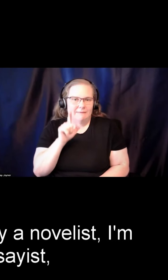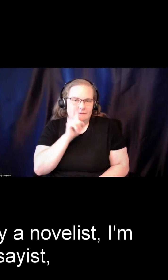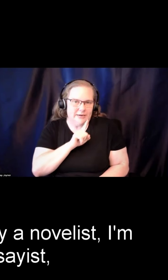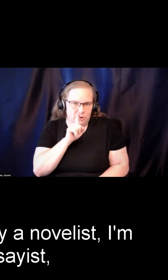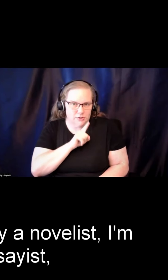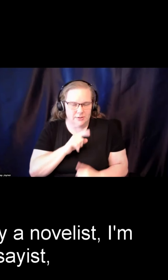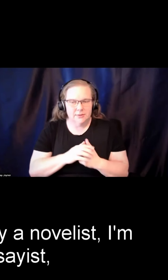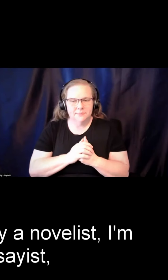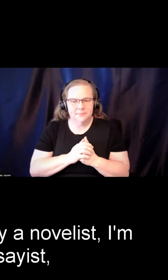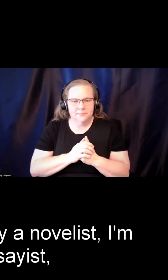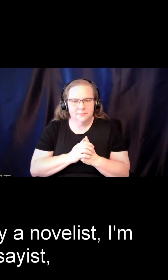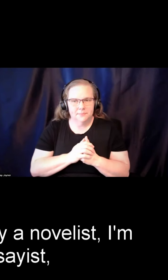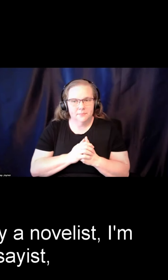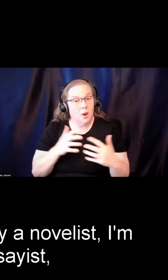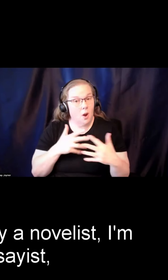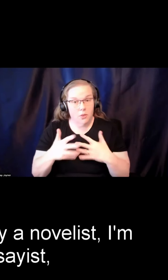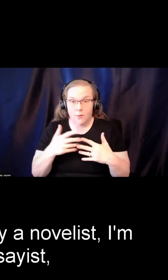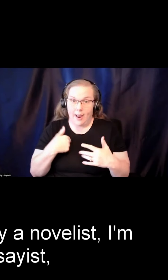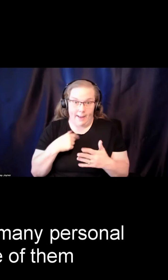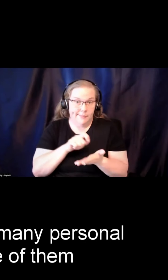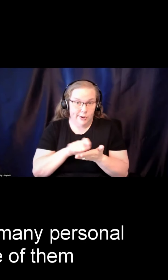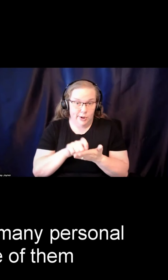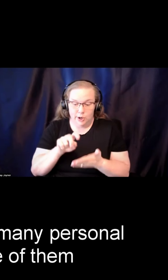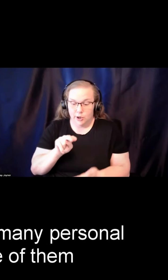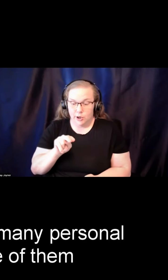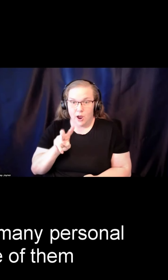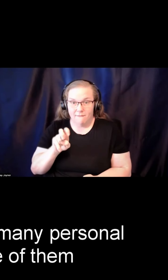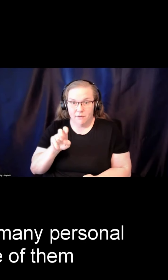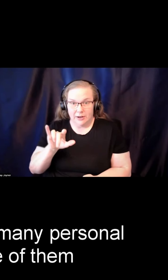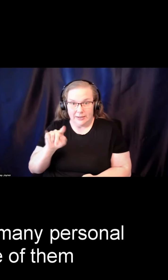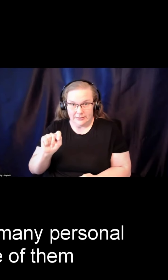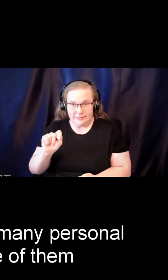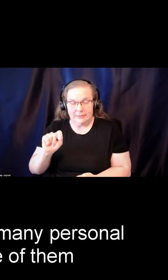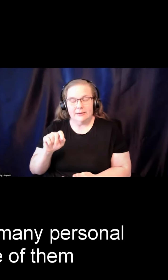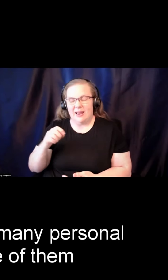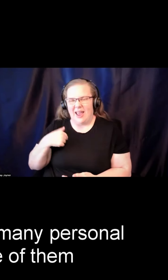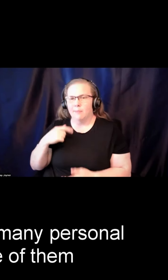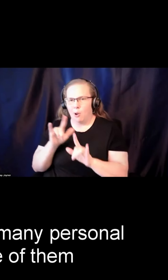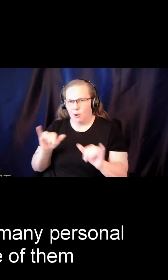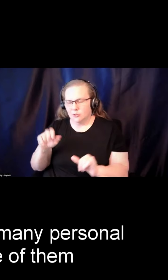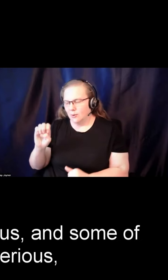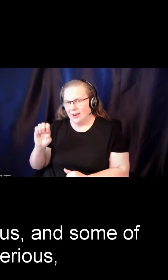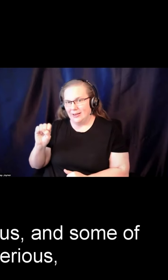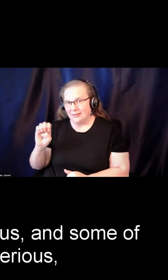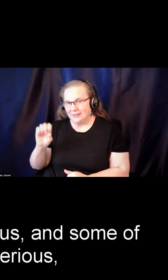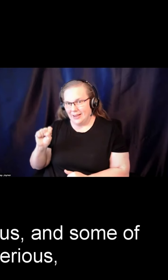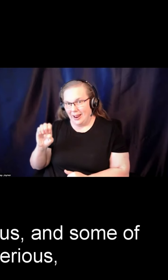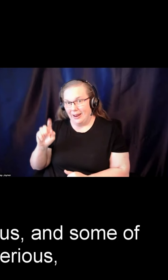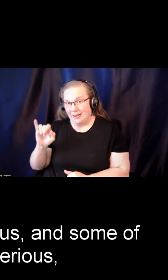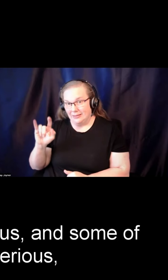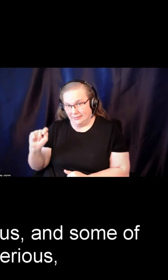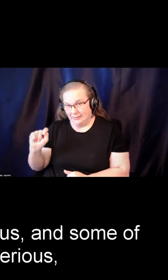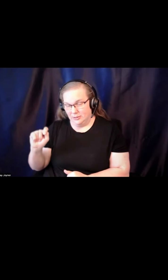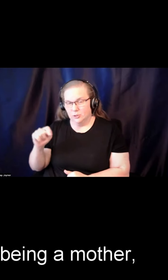course, although I am mainly a novelist, I'm also an essayist, and I've published many personal essays. Some of them actually very humorous,